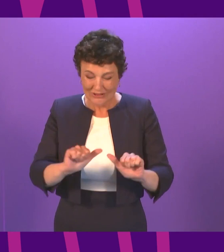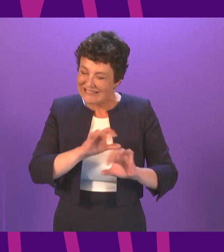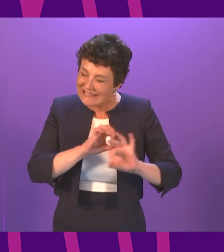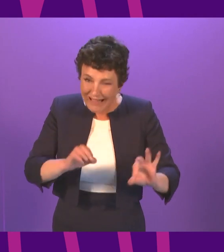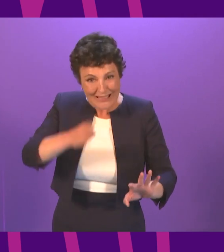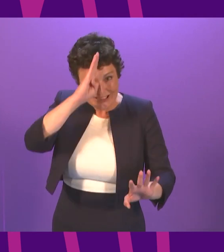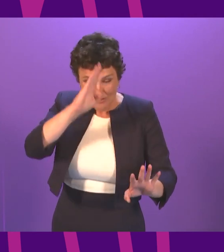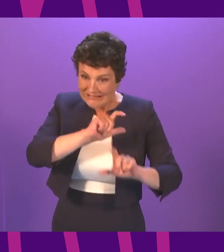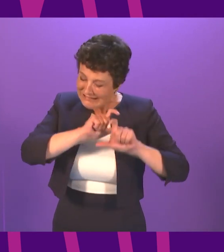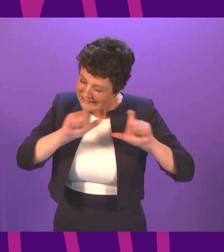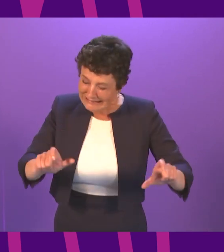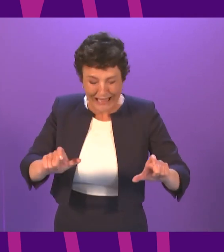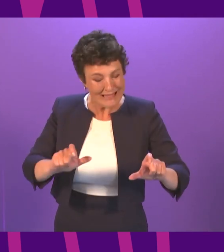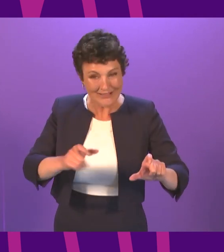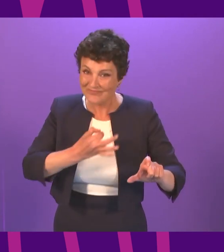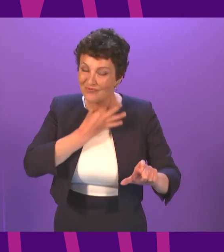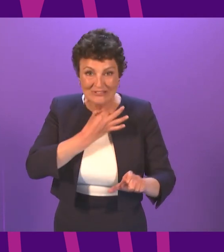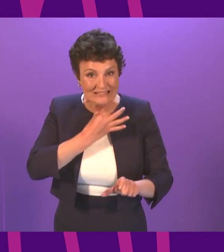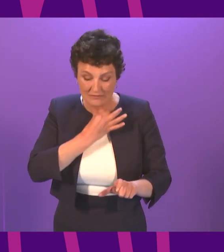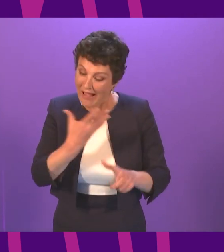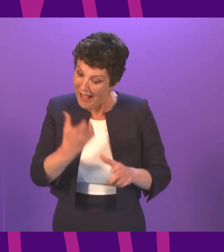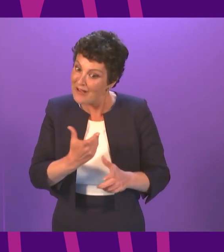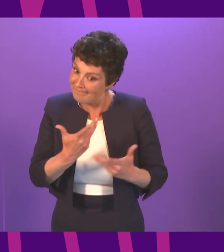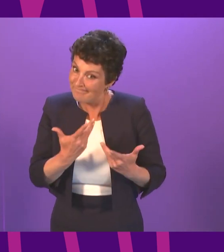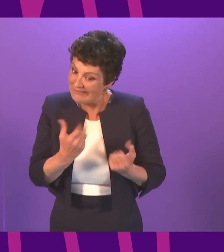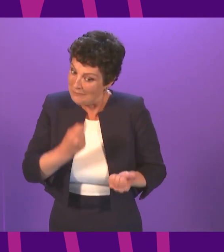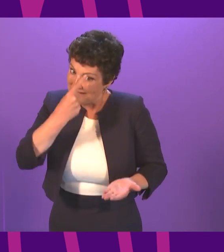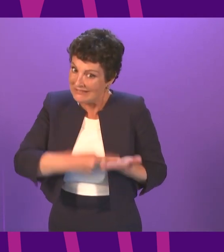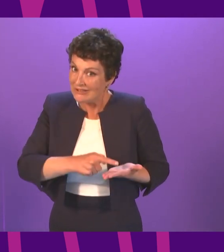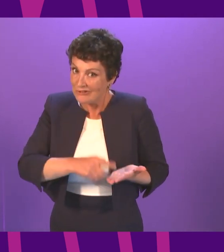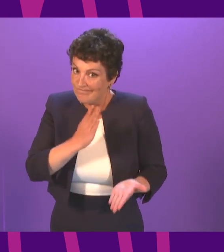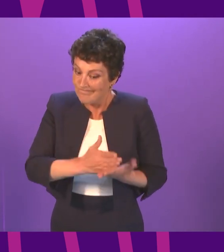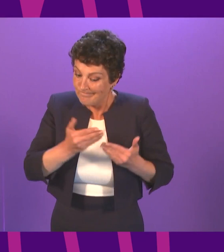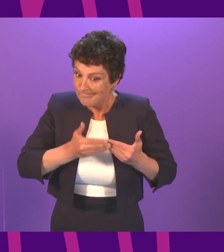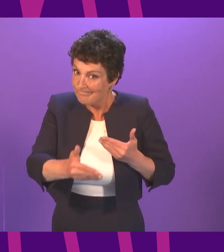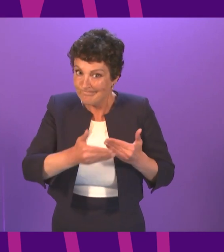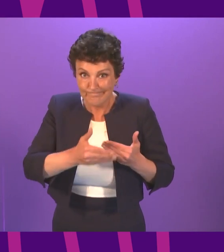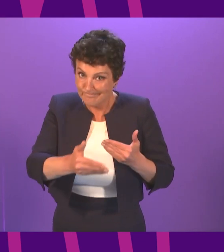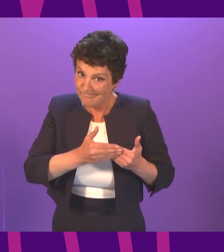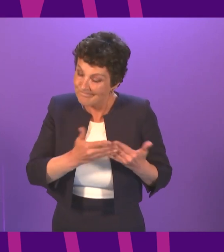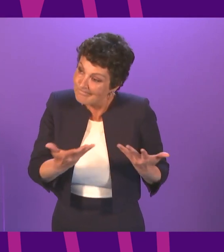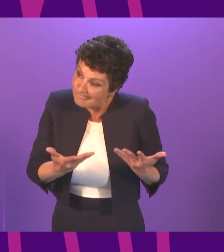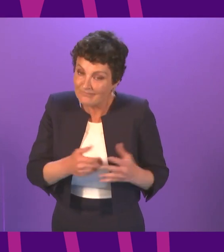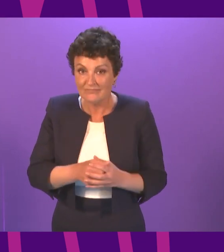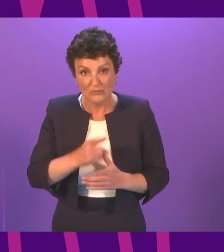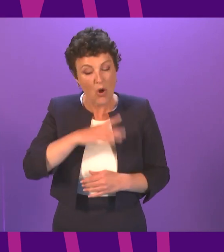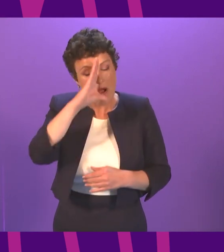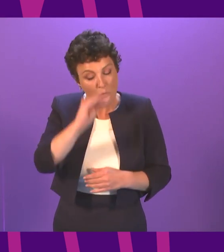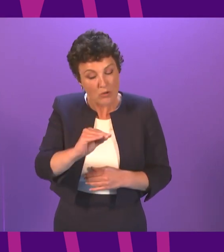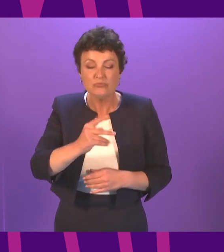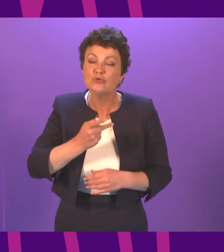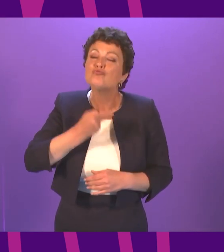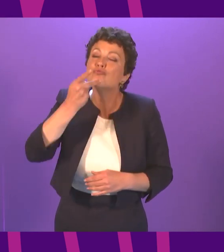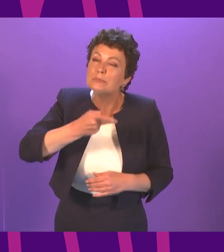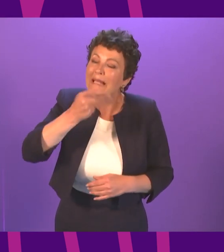take seriously. Tough decisions still lie ahead. And so I do want to reiterate today the pledge I made